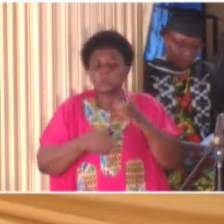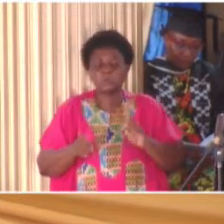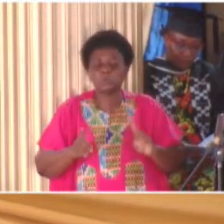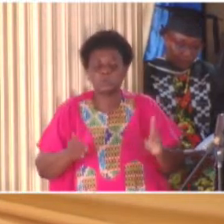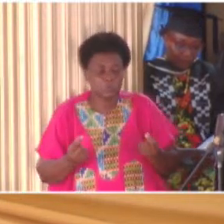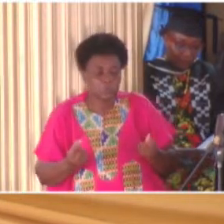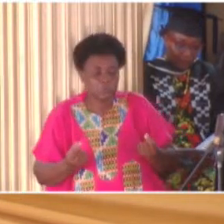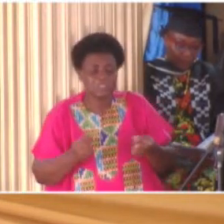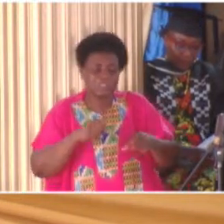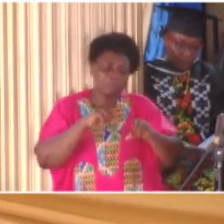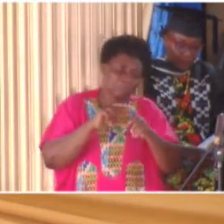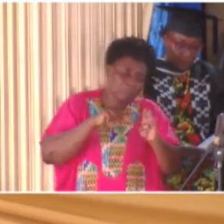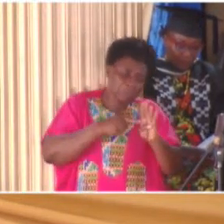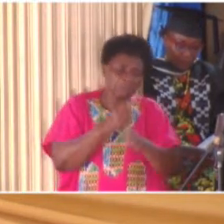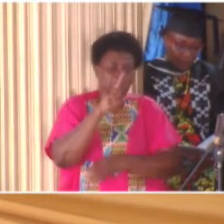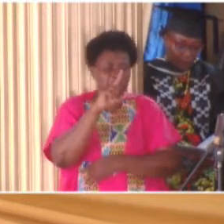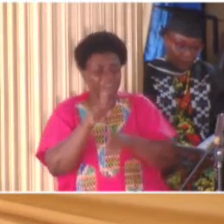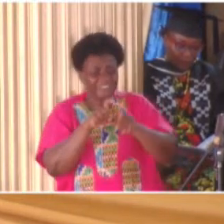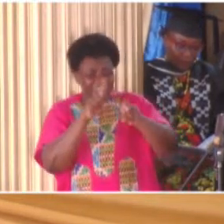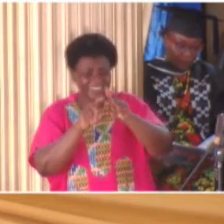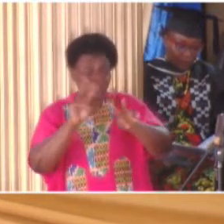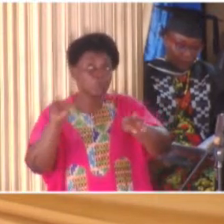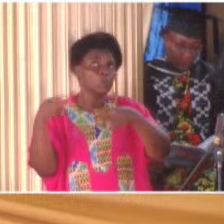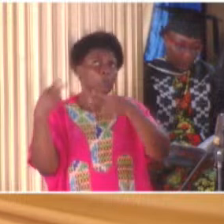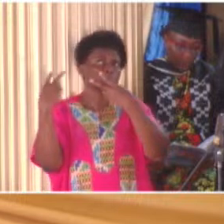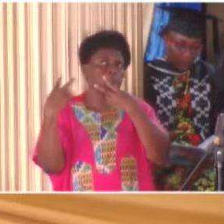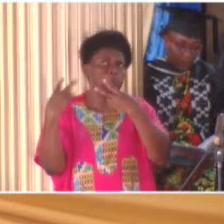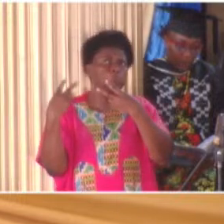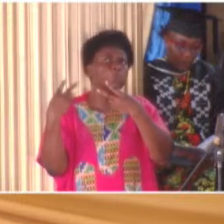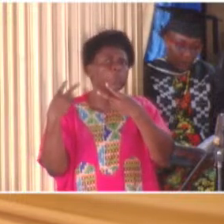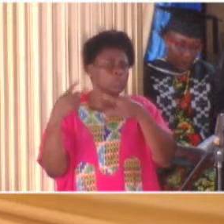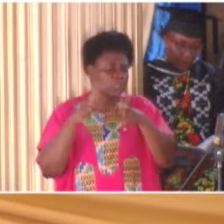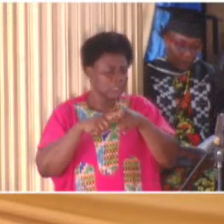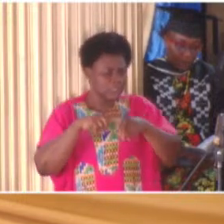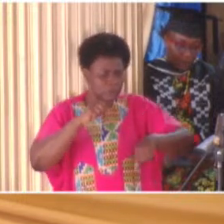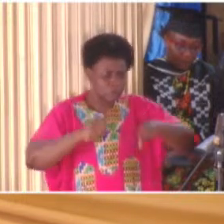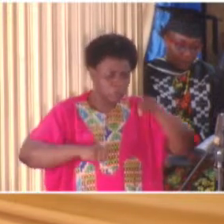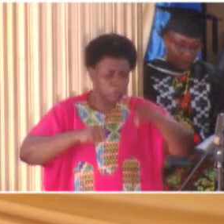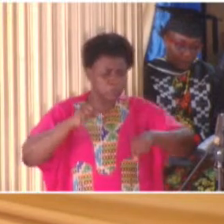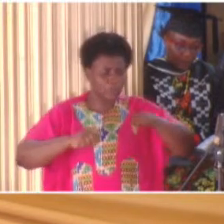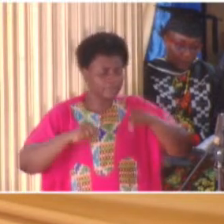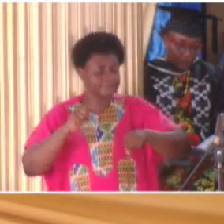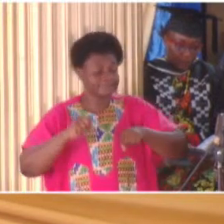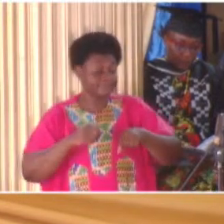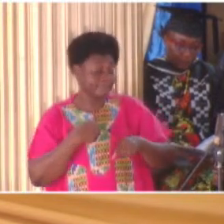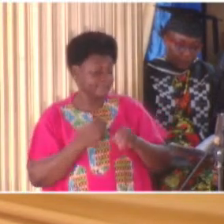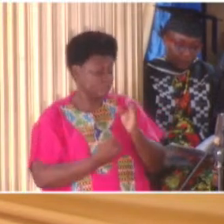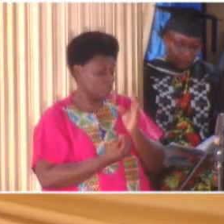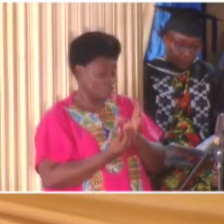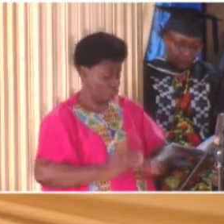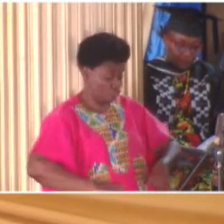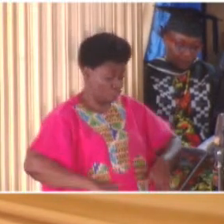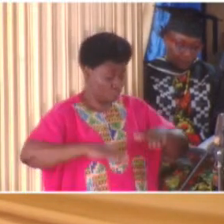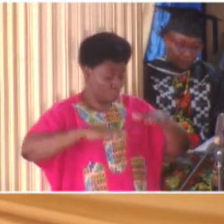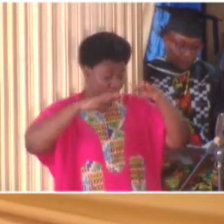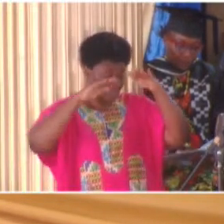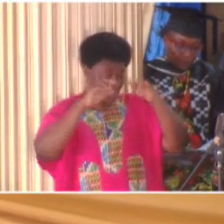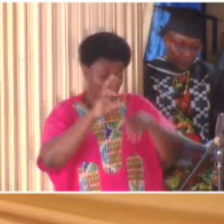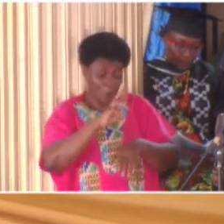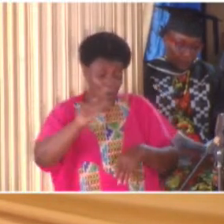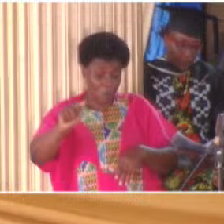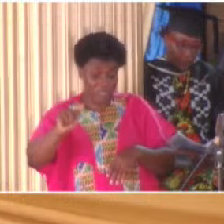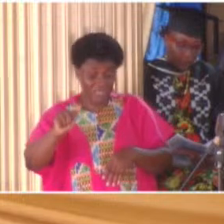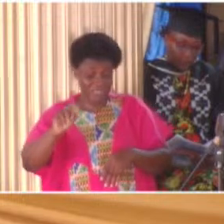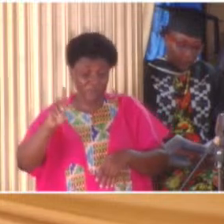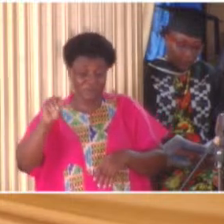began with questions, with setbacks, and with moments of doubt. I grew up in Wadobli, a small town in the